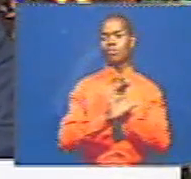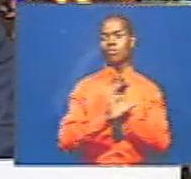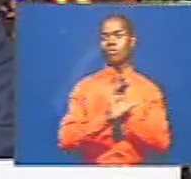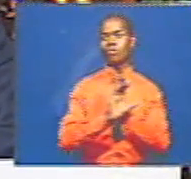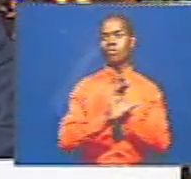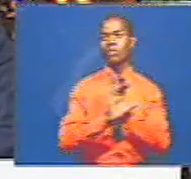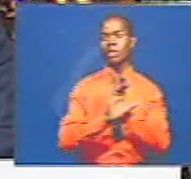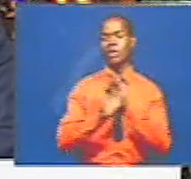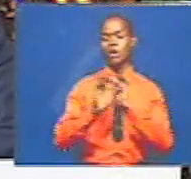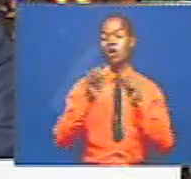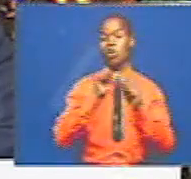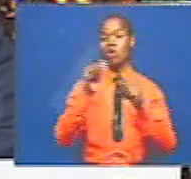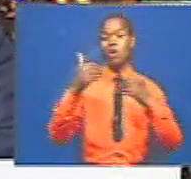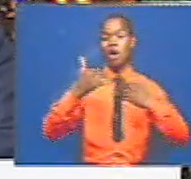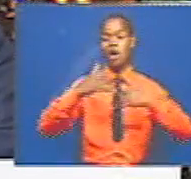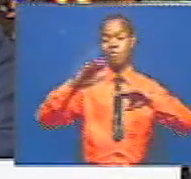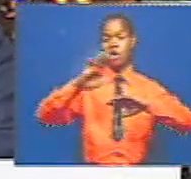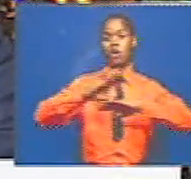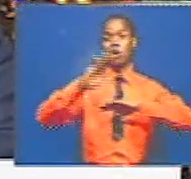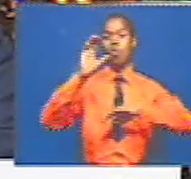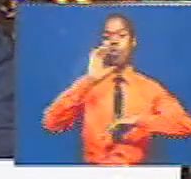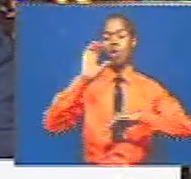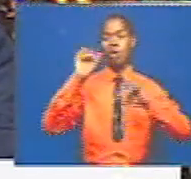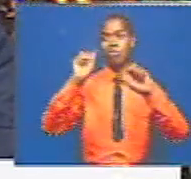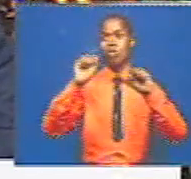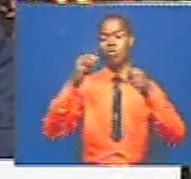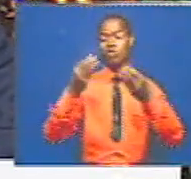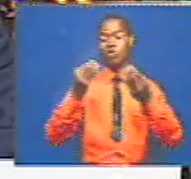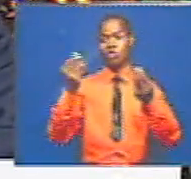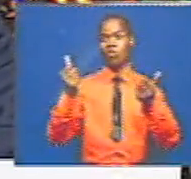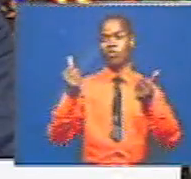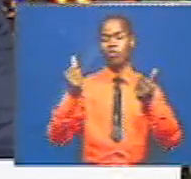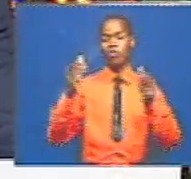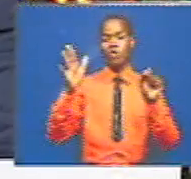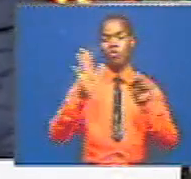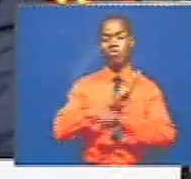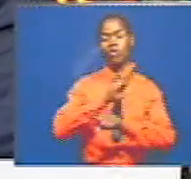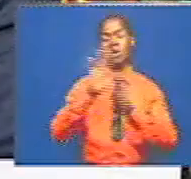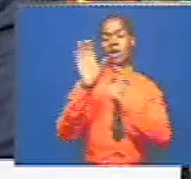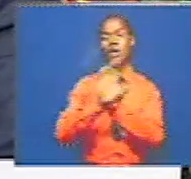We do not have enough water to cover the entire country, and people,